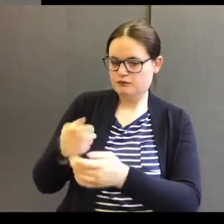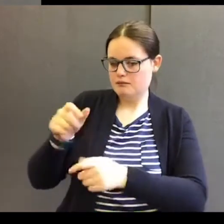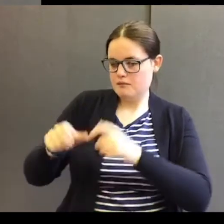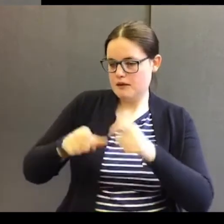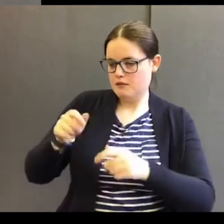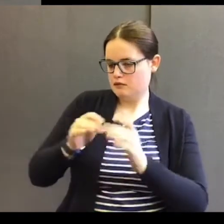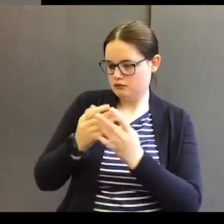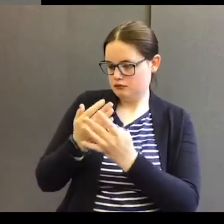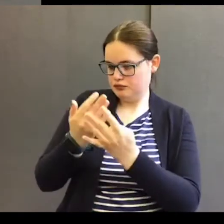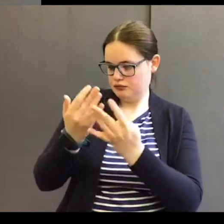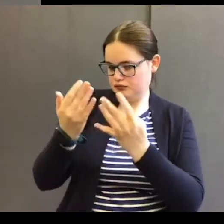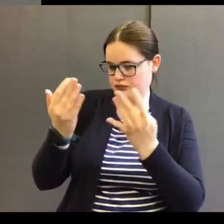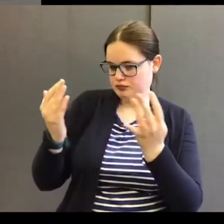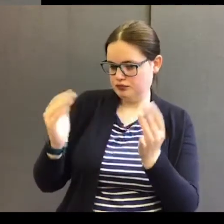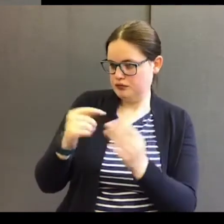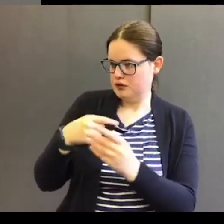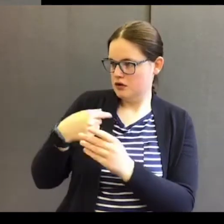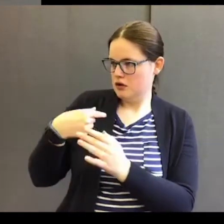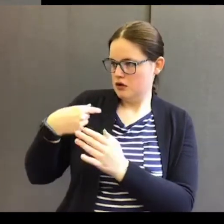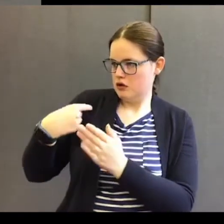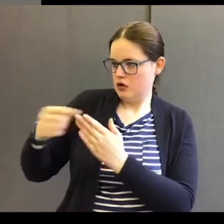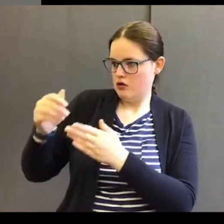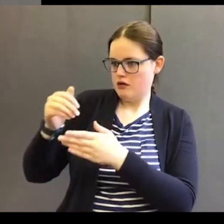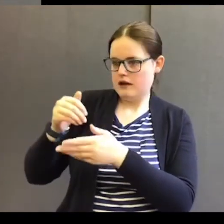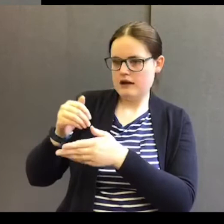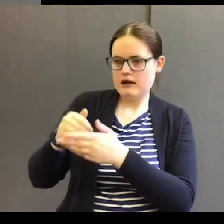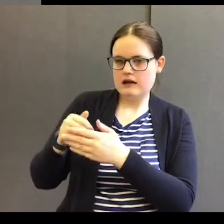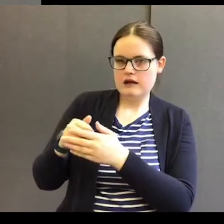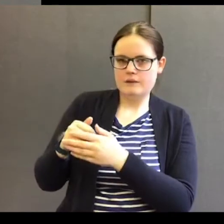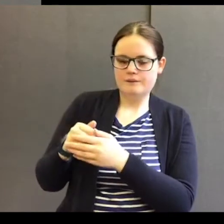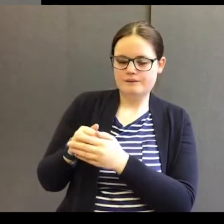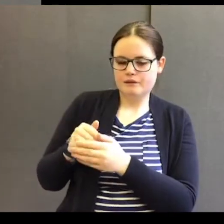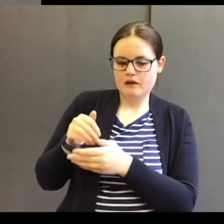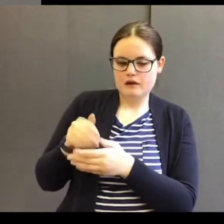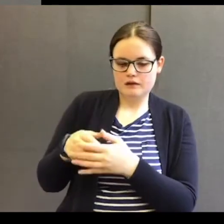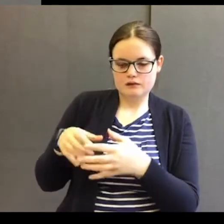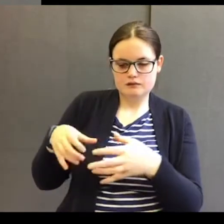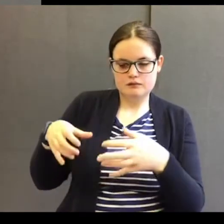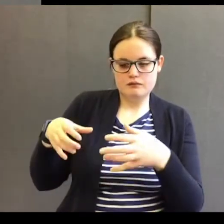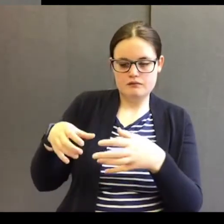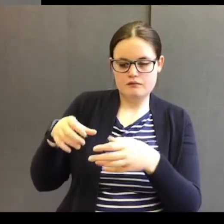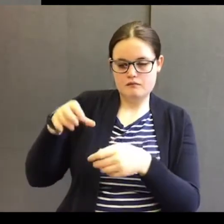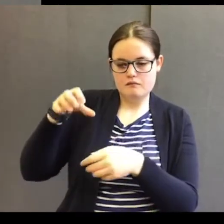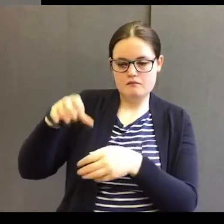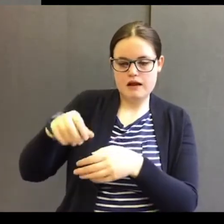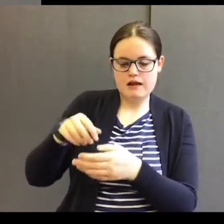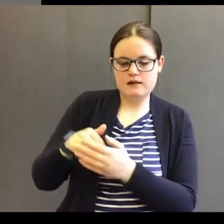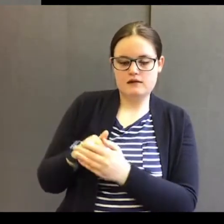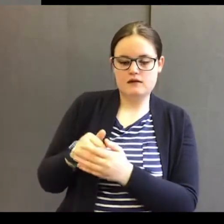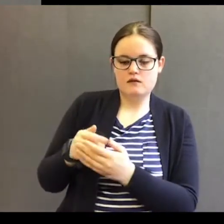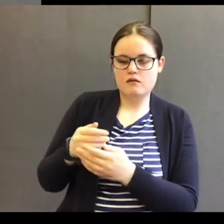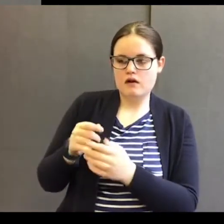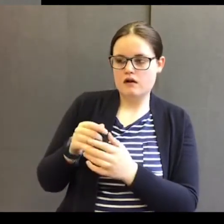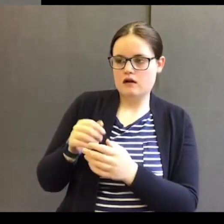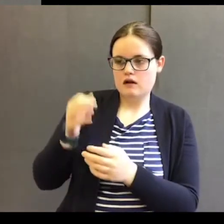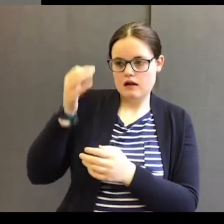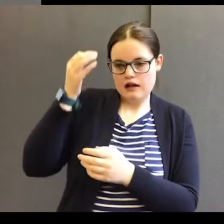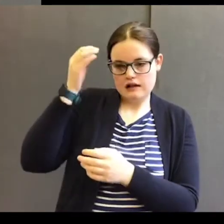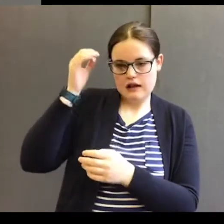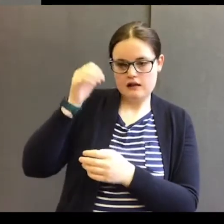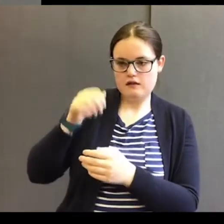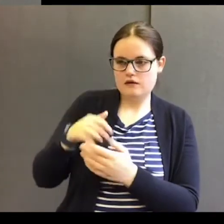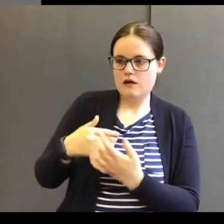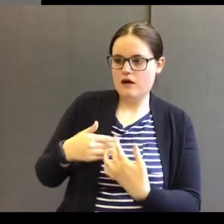upon thousands of people going back into the lion's den, as it were, to the place where